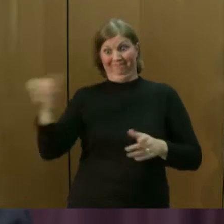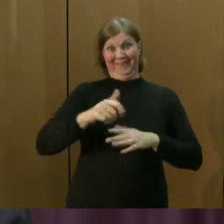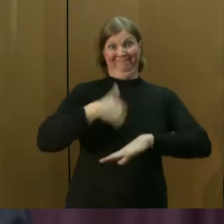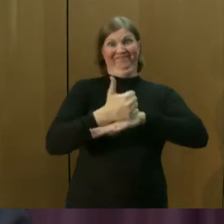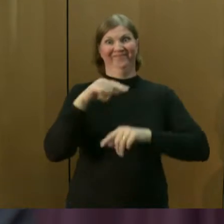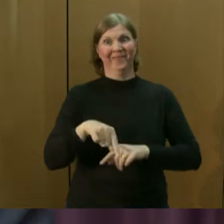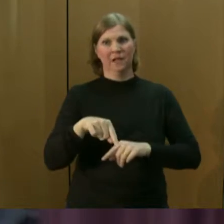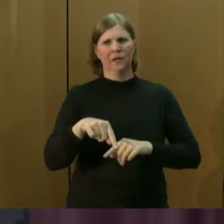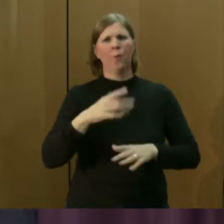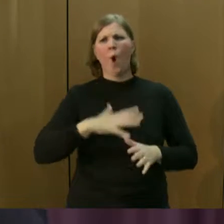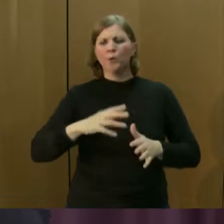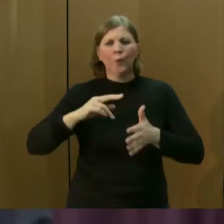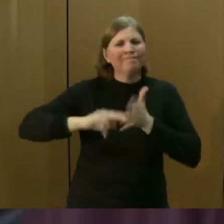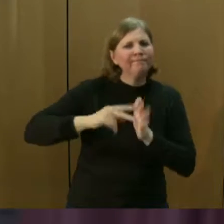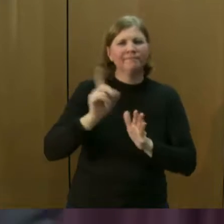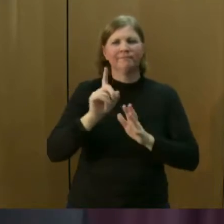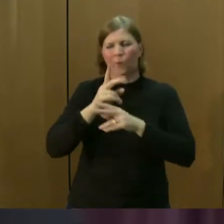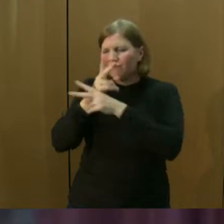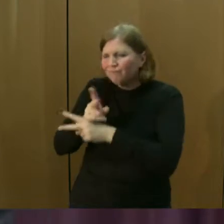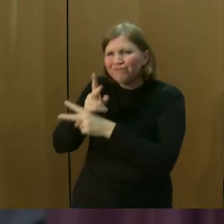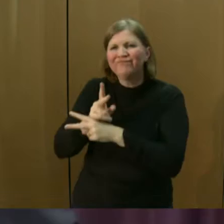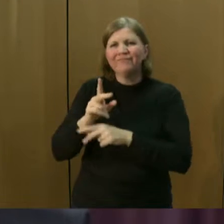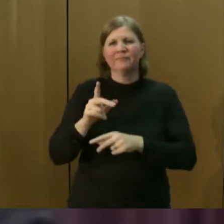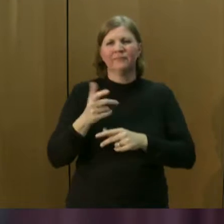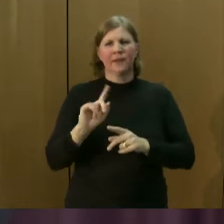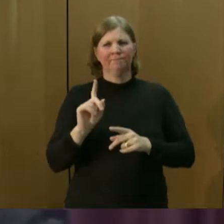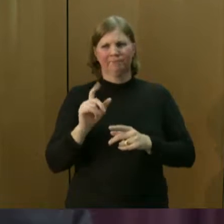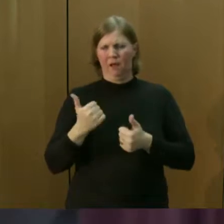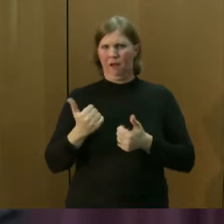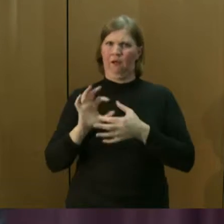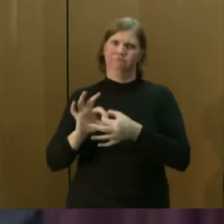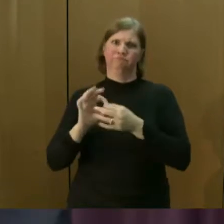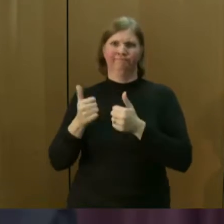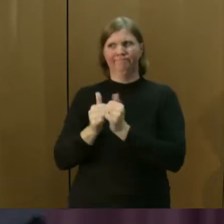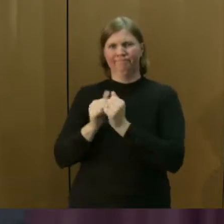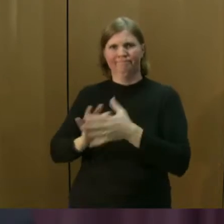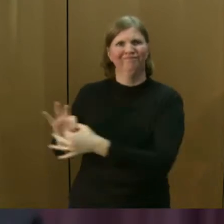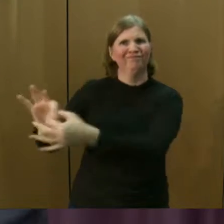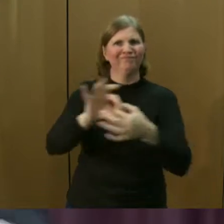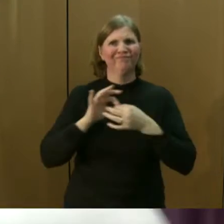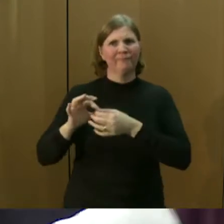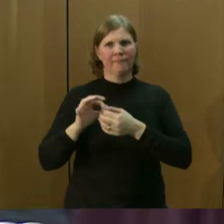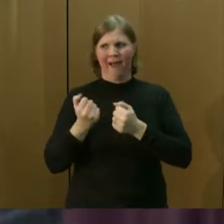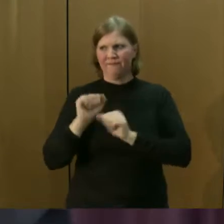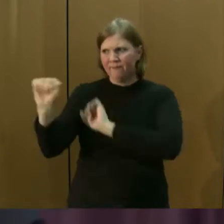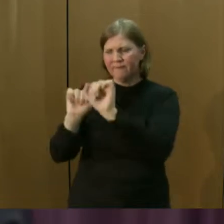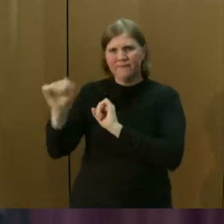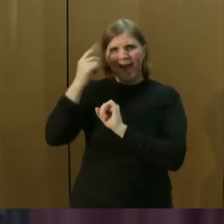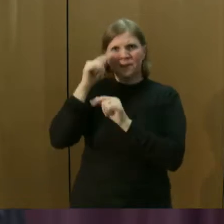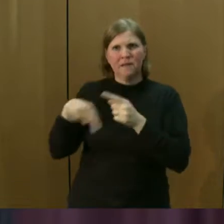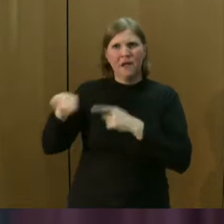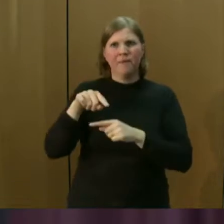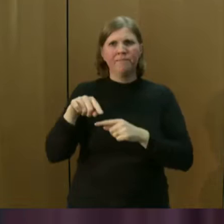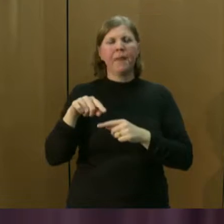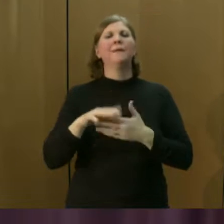be some value in them working together, that if they produced a programme together, if they shared how they sold their tickets, that would be helpful, just to give themselves a support